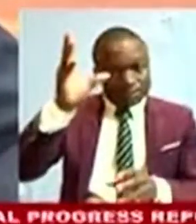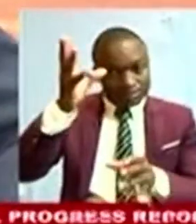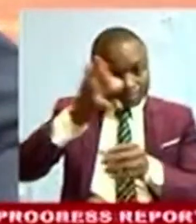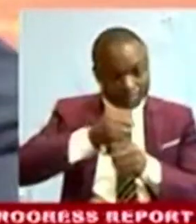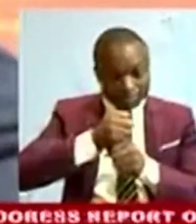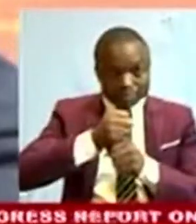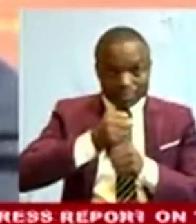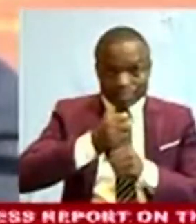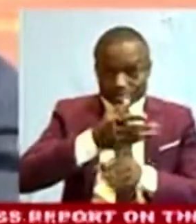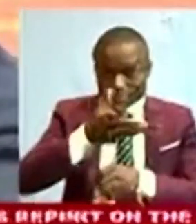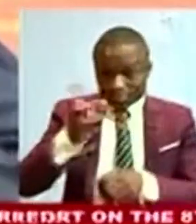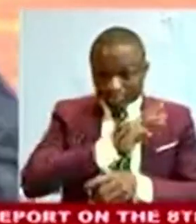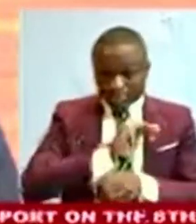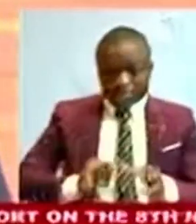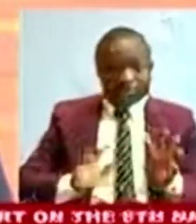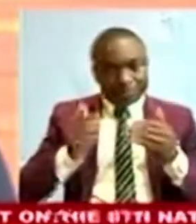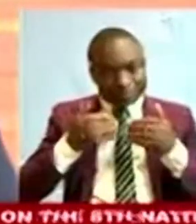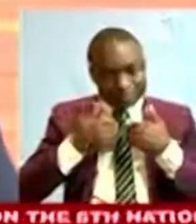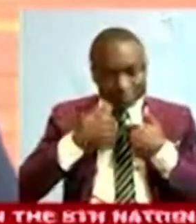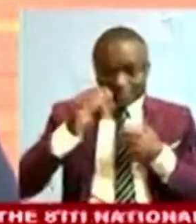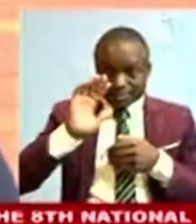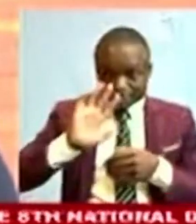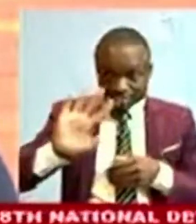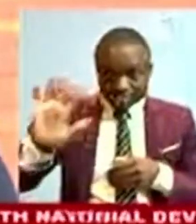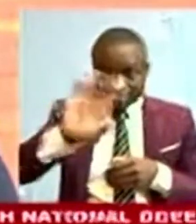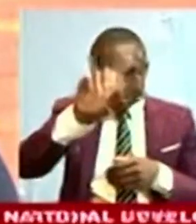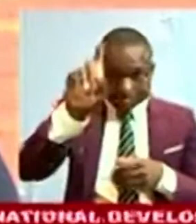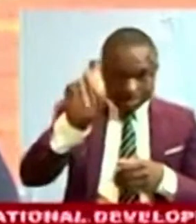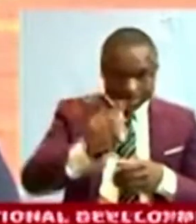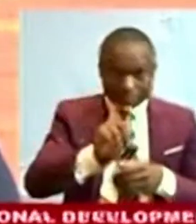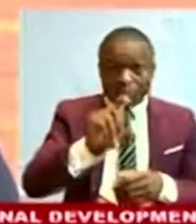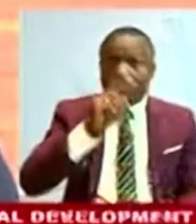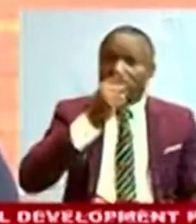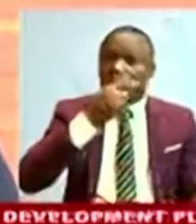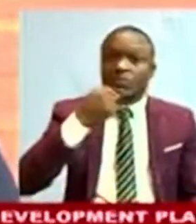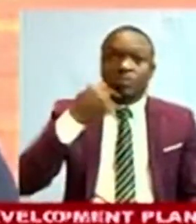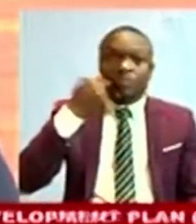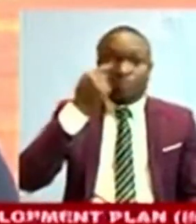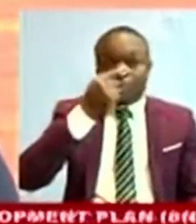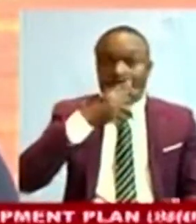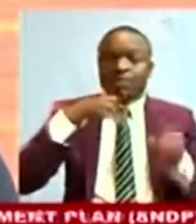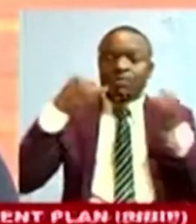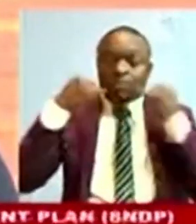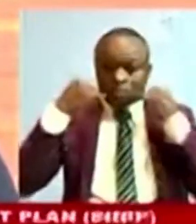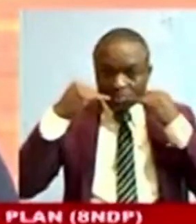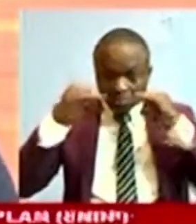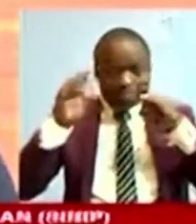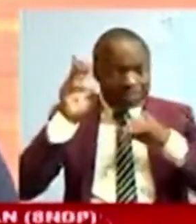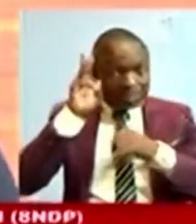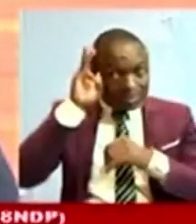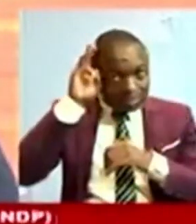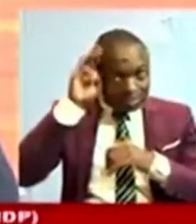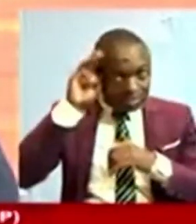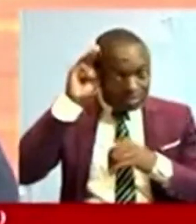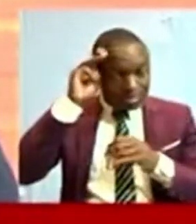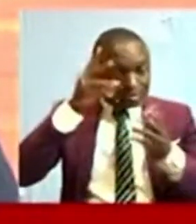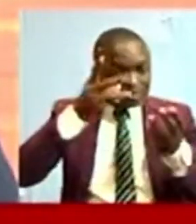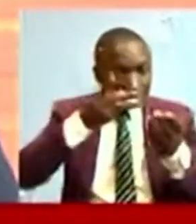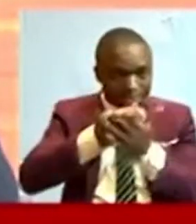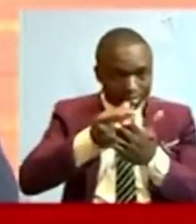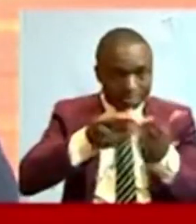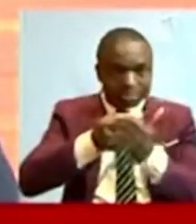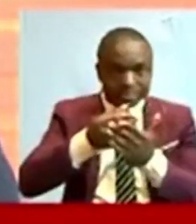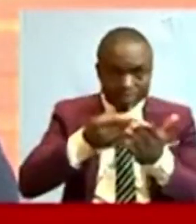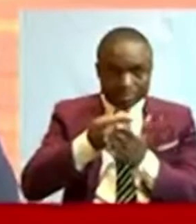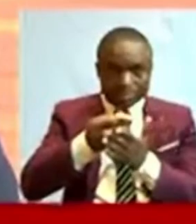So the question I have is, who informed the Ministry of Finance